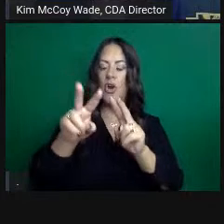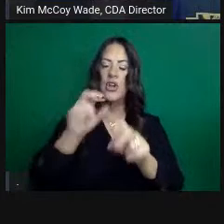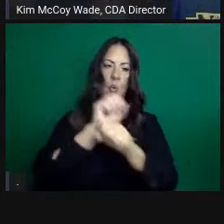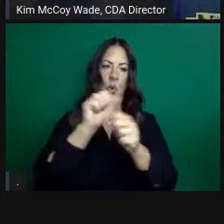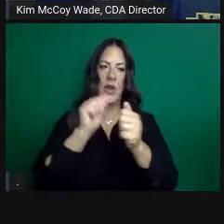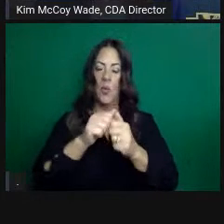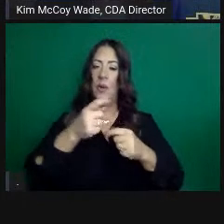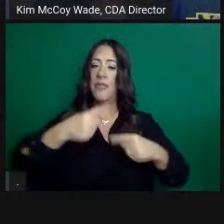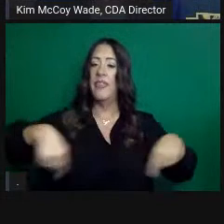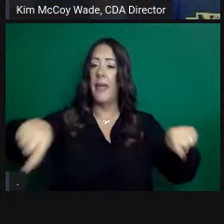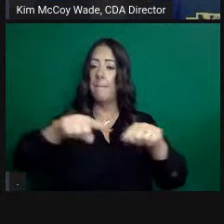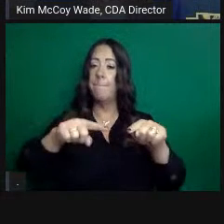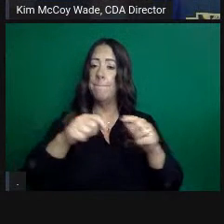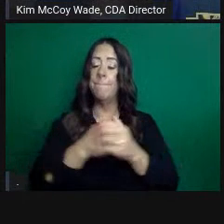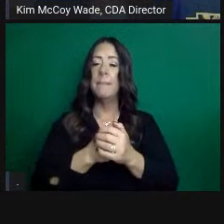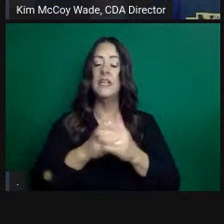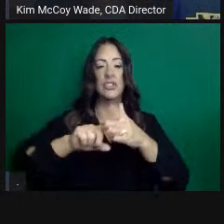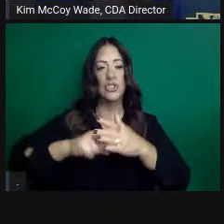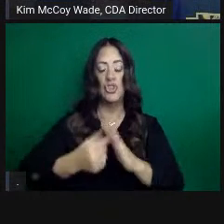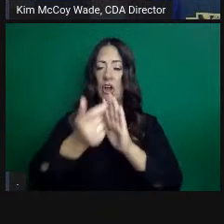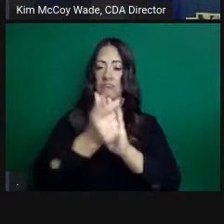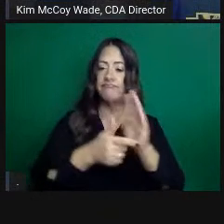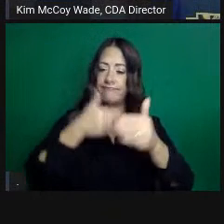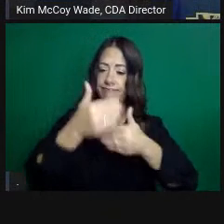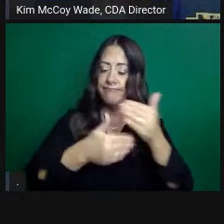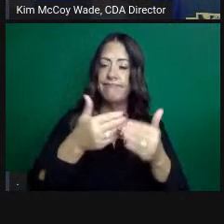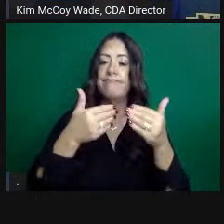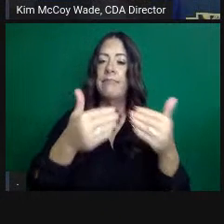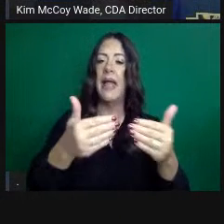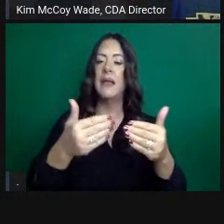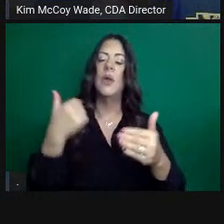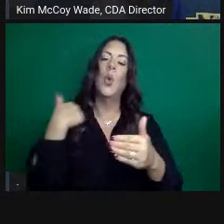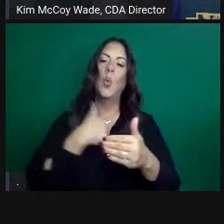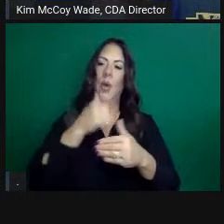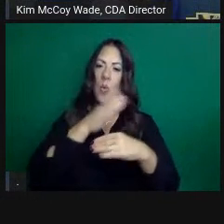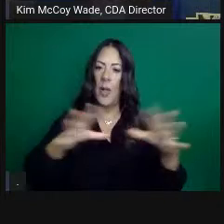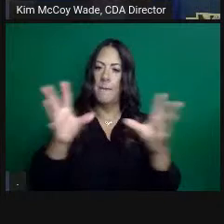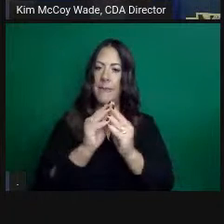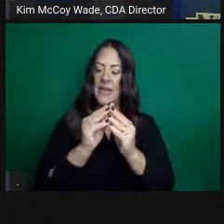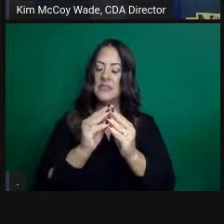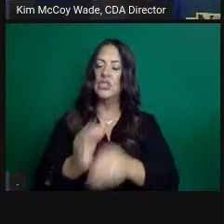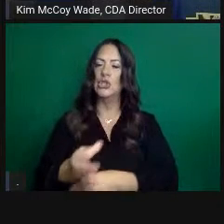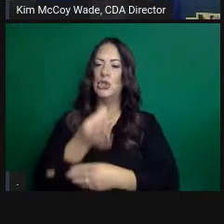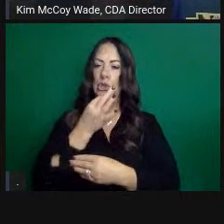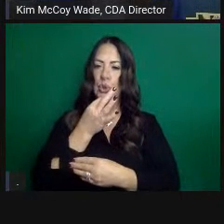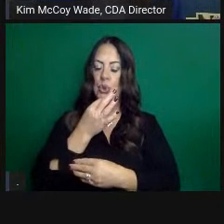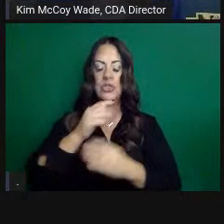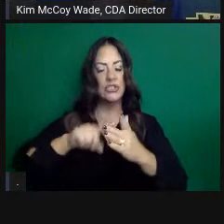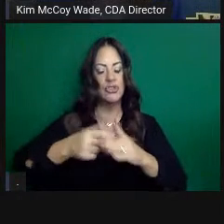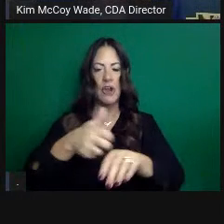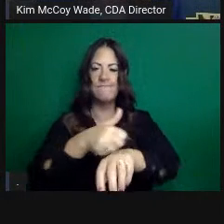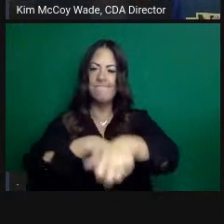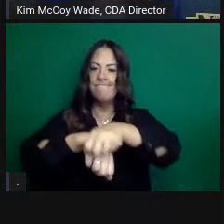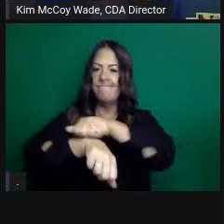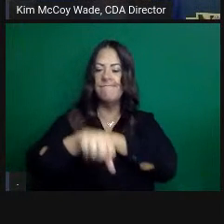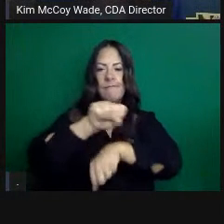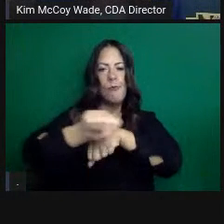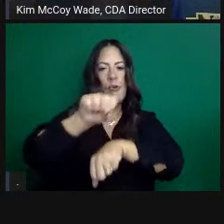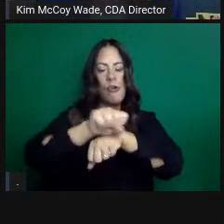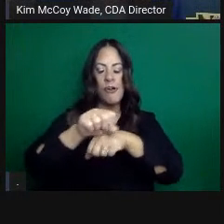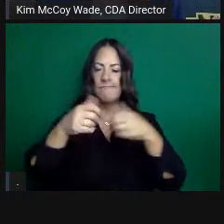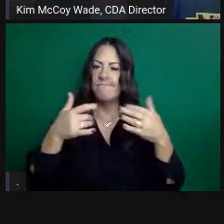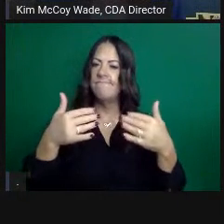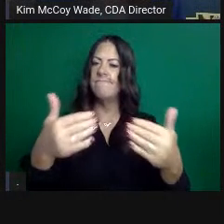everybody on these initiatives, planning to convene us all virtually very, very soon to start getting to work. And then